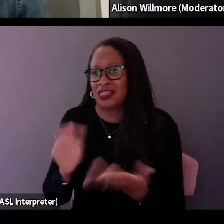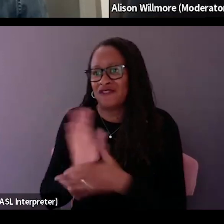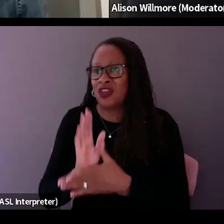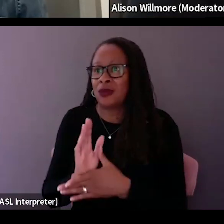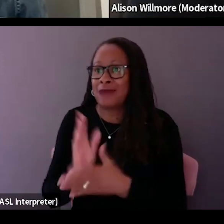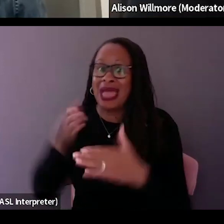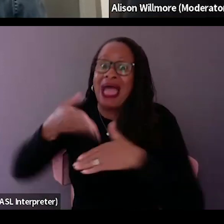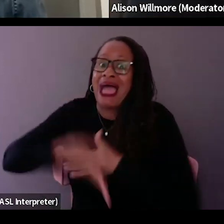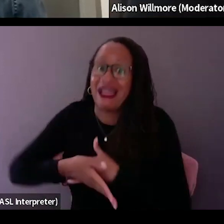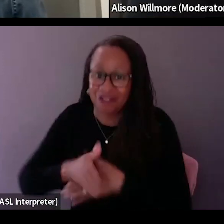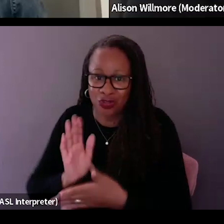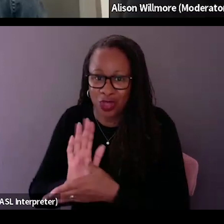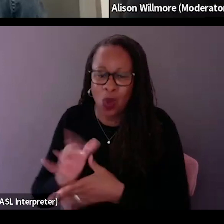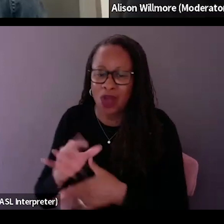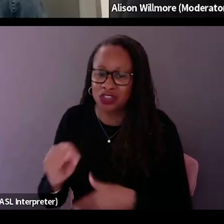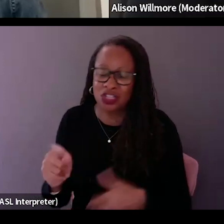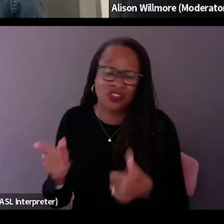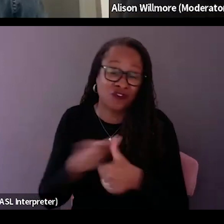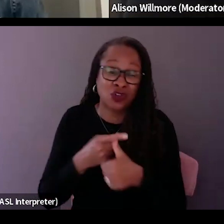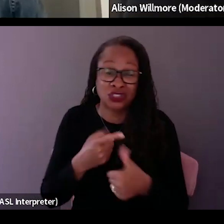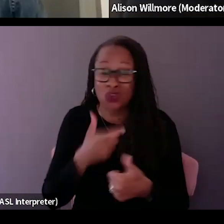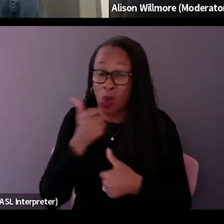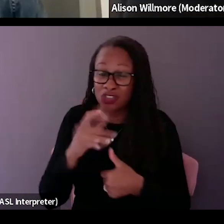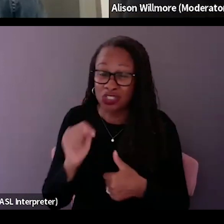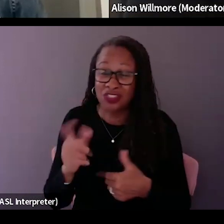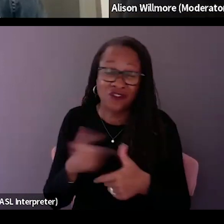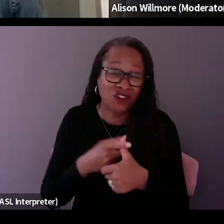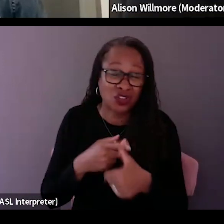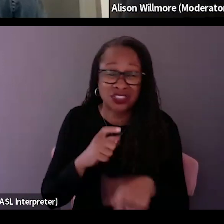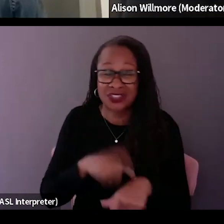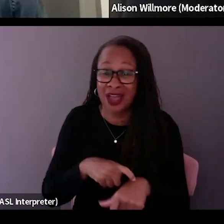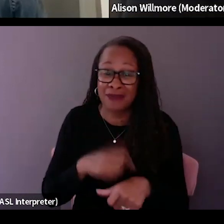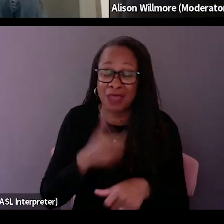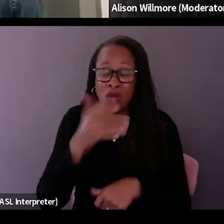it's like they are just shell-shocked, and it's never fun to be